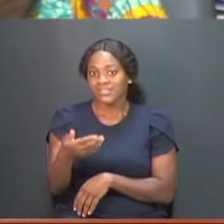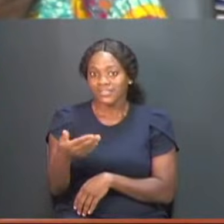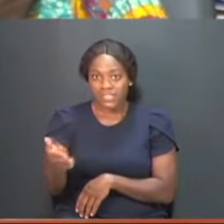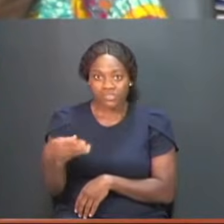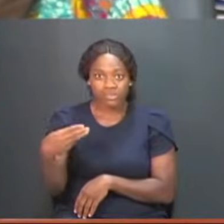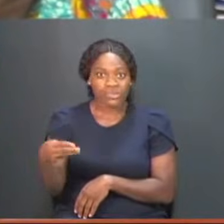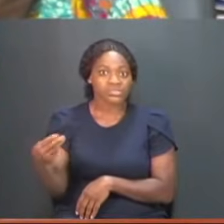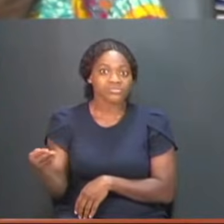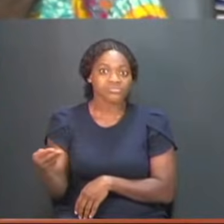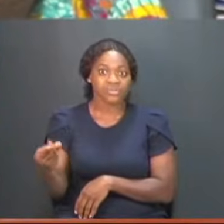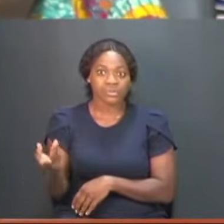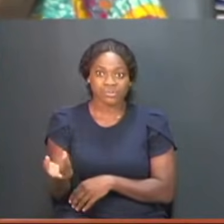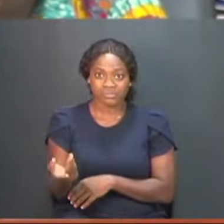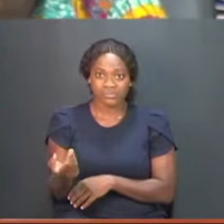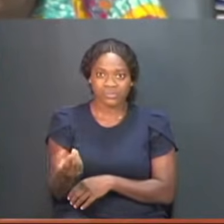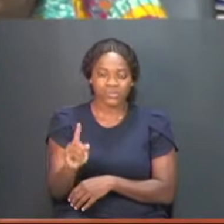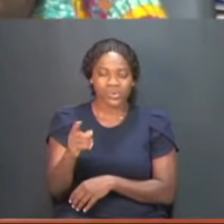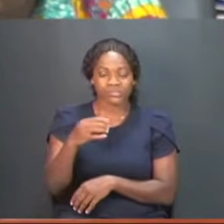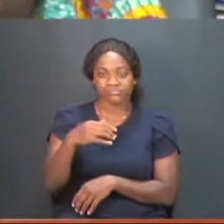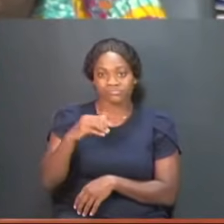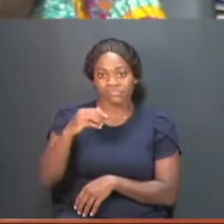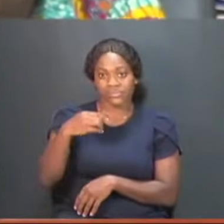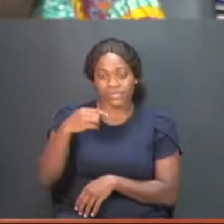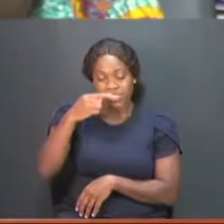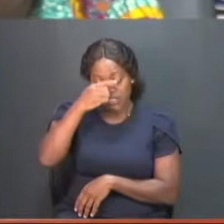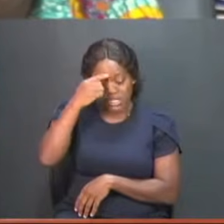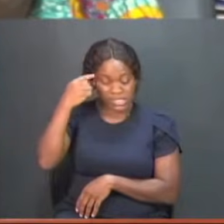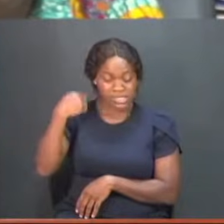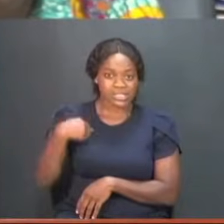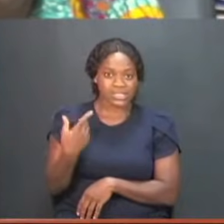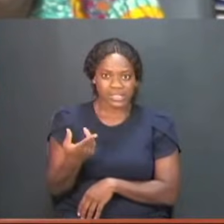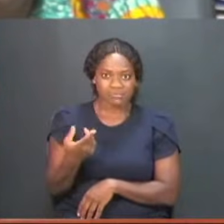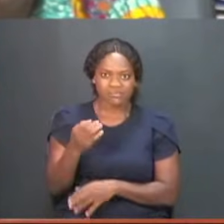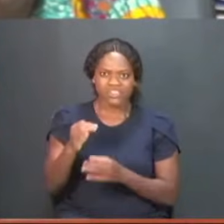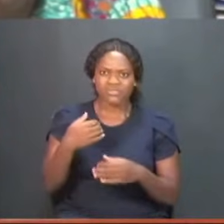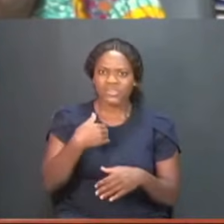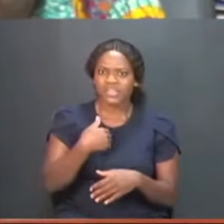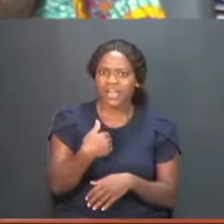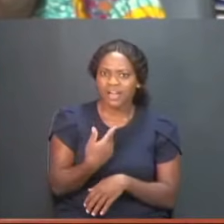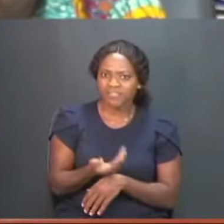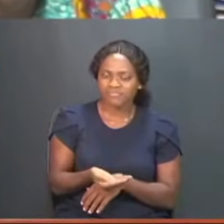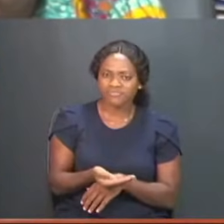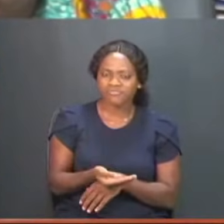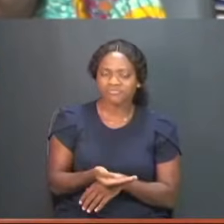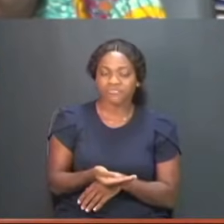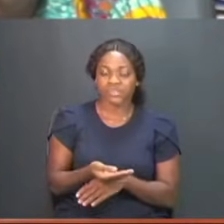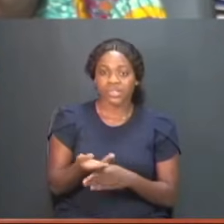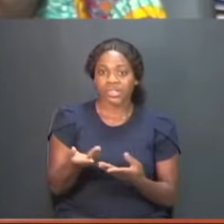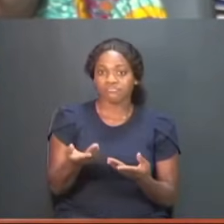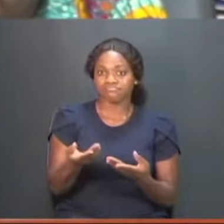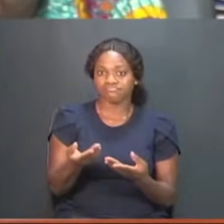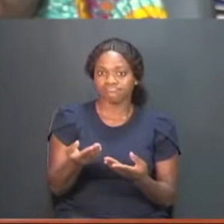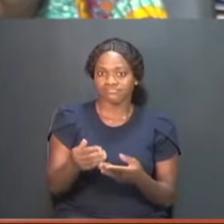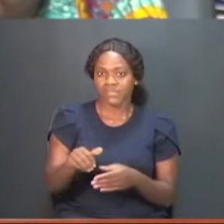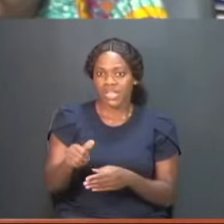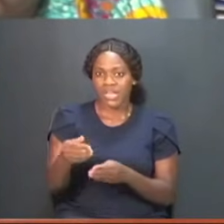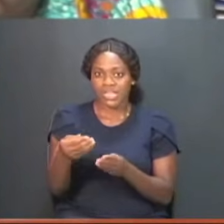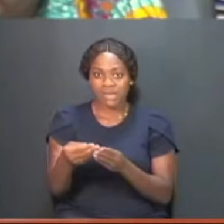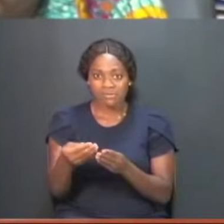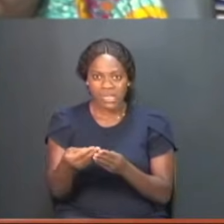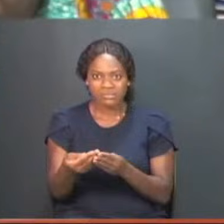wallet with digital currency, I could easily transfer to another jurisdiction. But, Mr. Speaker, without rules guiding